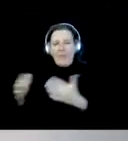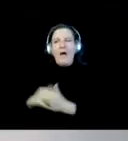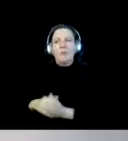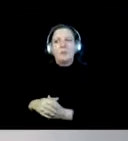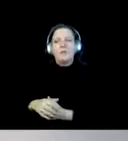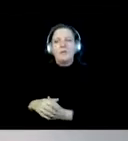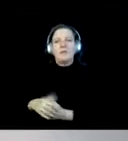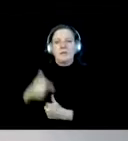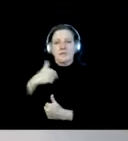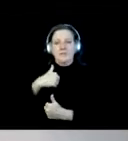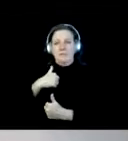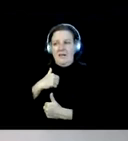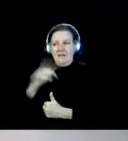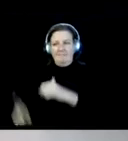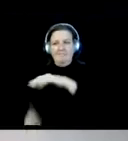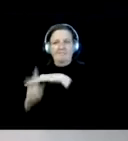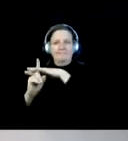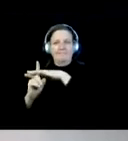myself in it, and I didn't